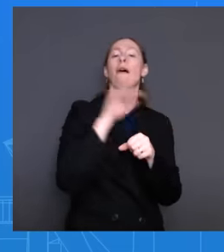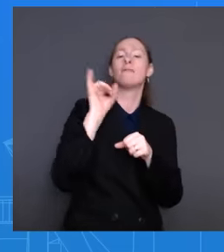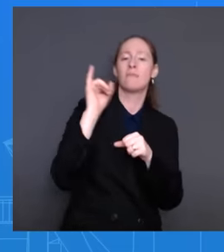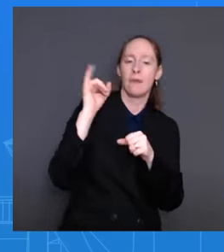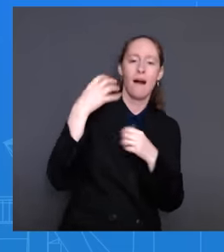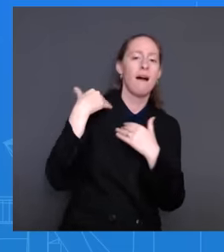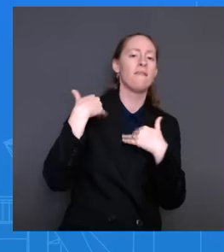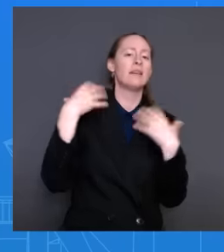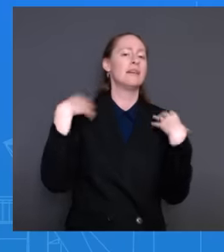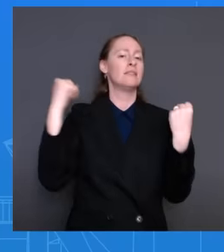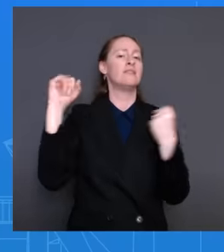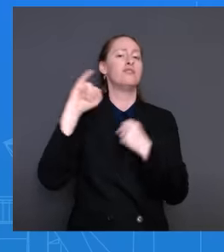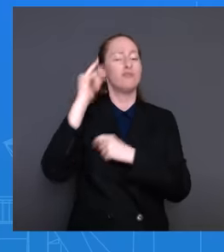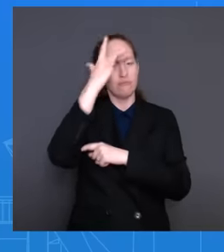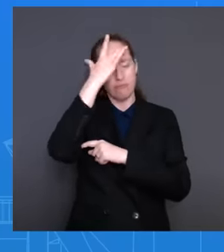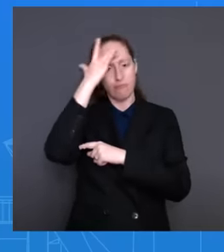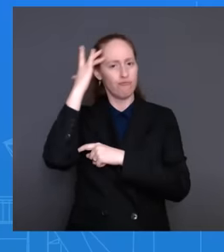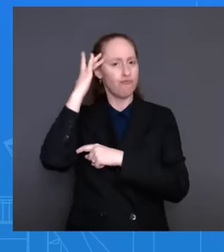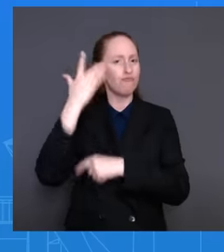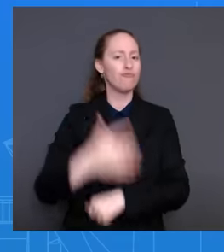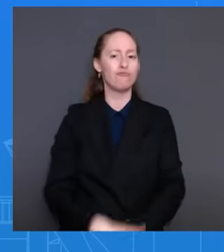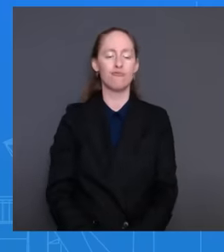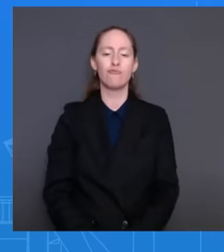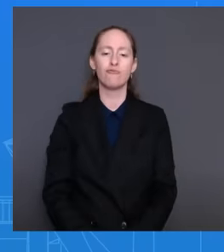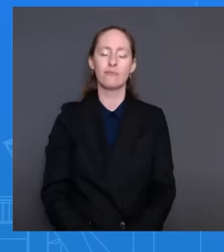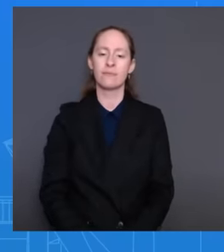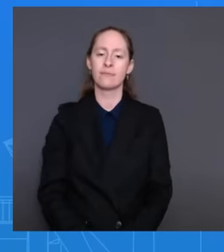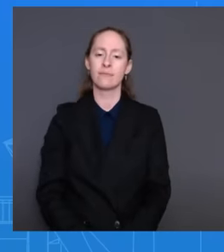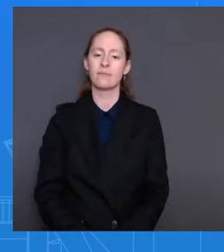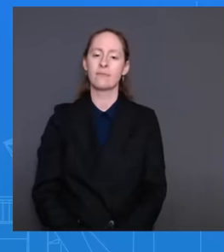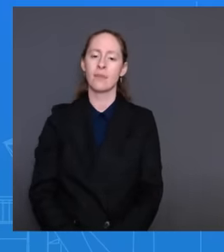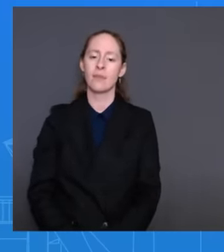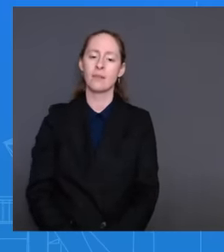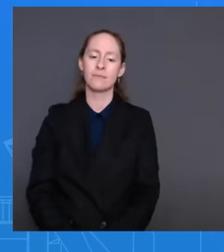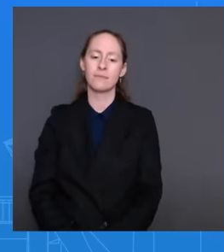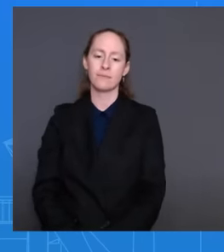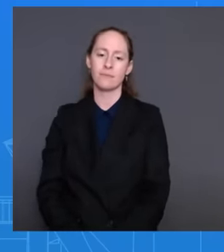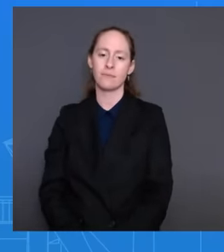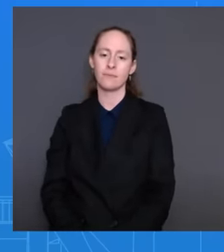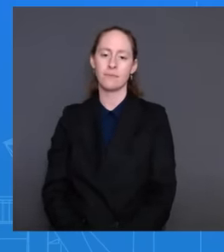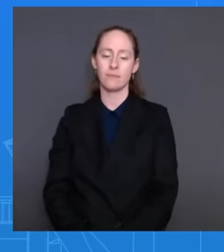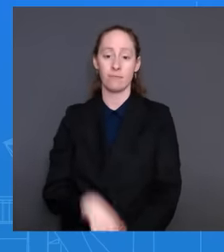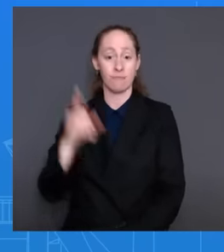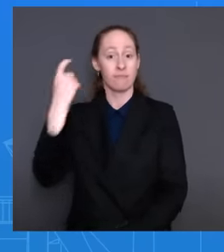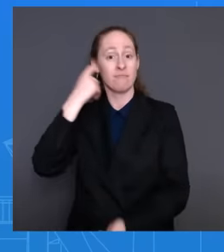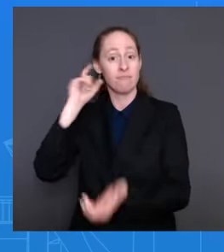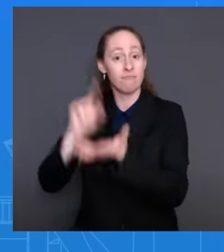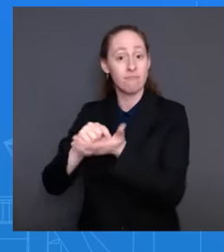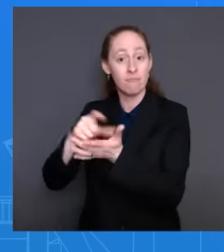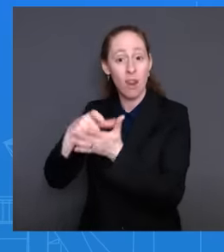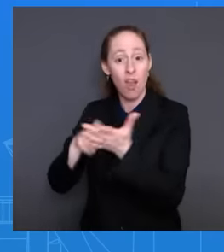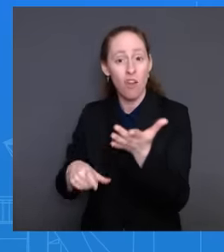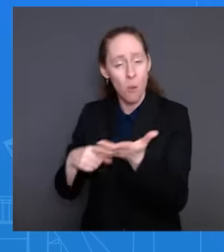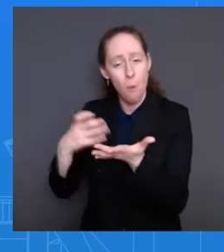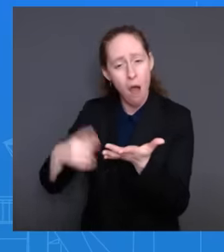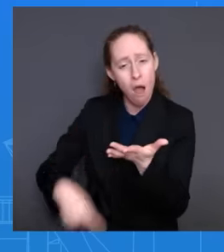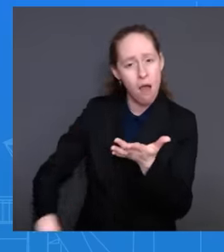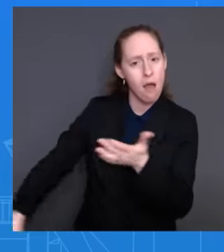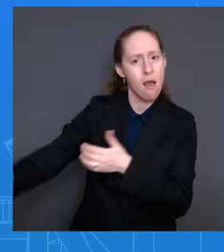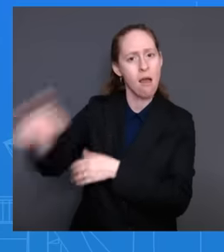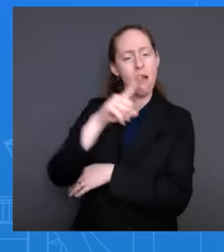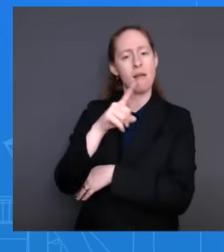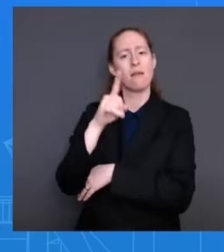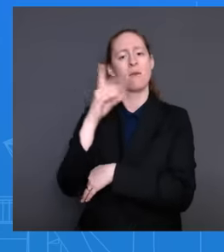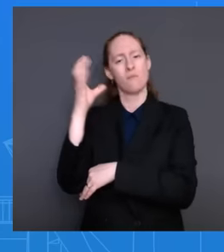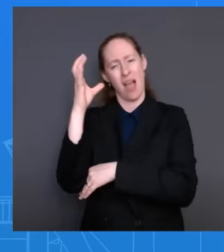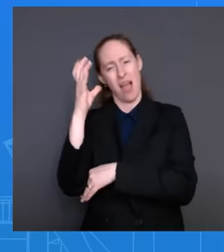reasons he wanted the American people to hear directly from him, hence the op-ed that came out. Okay. Back on the issue of gun reform,